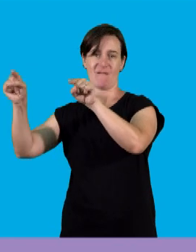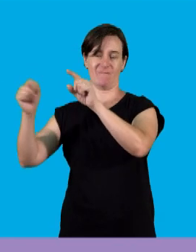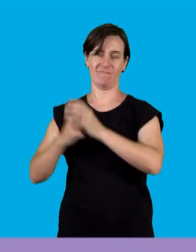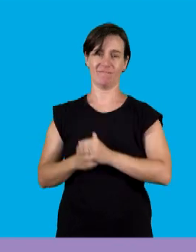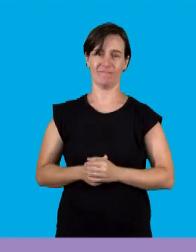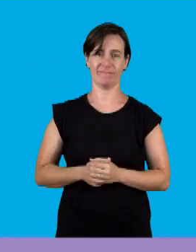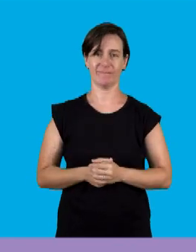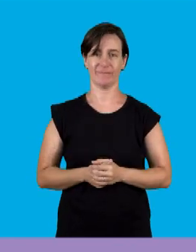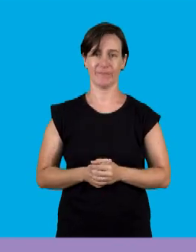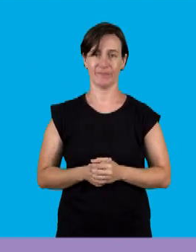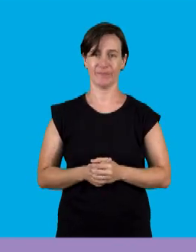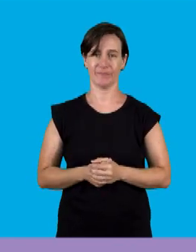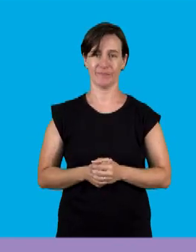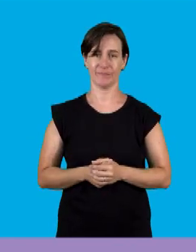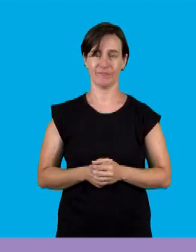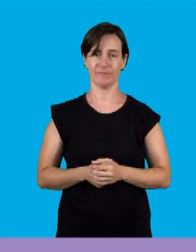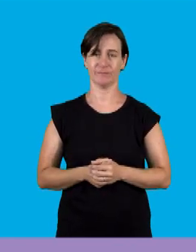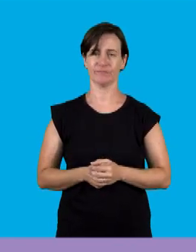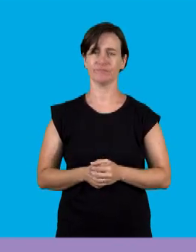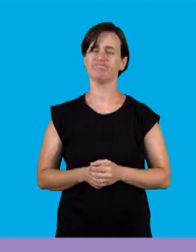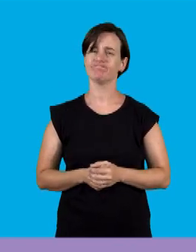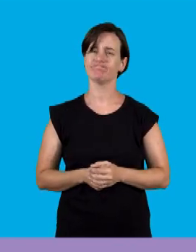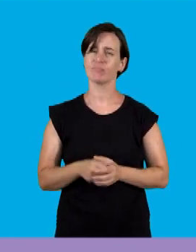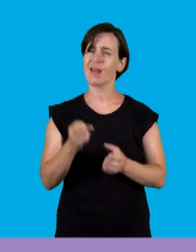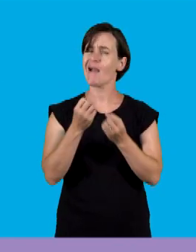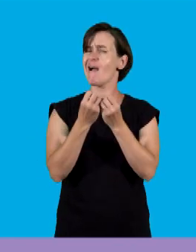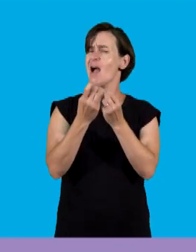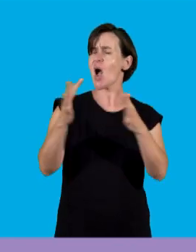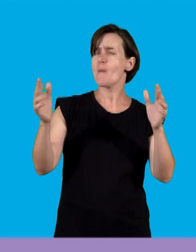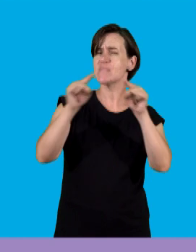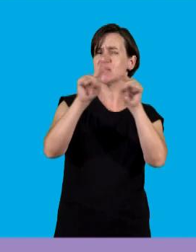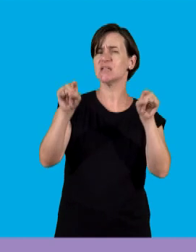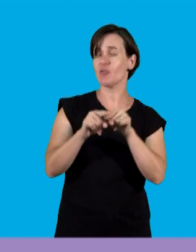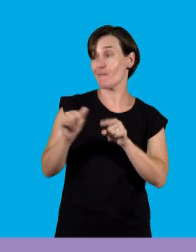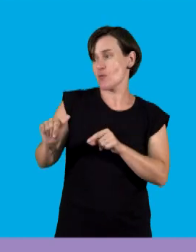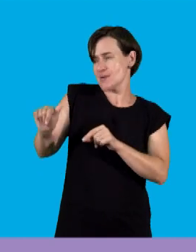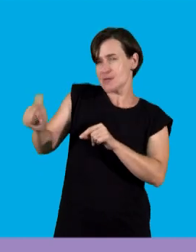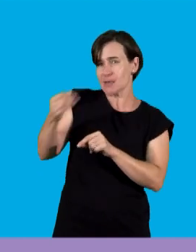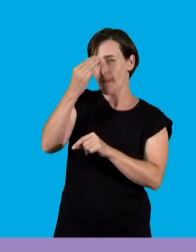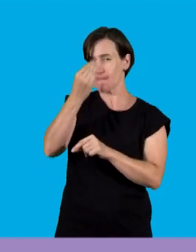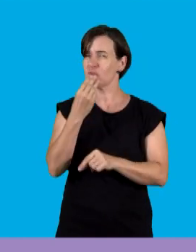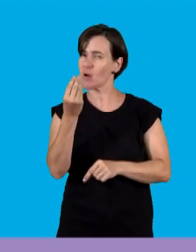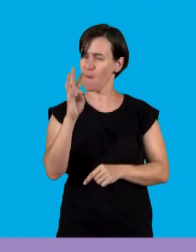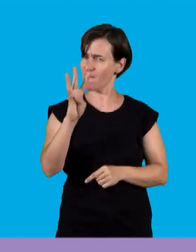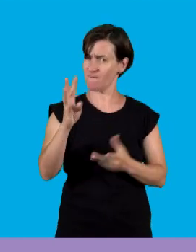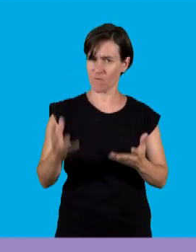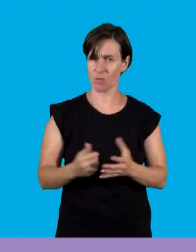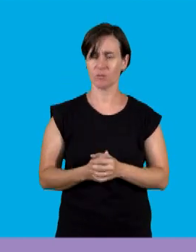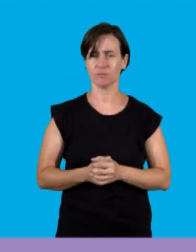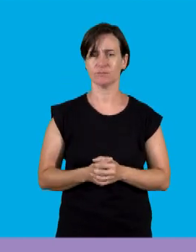3, 4, and 5. So how many triangles are going to be in the 4th figure?